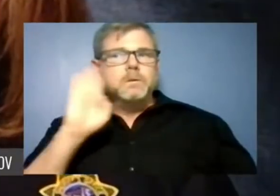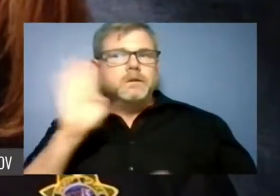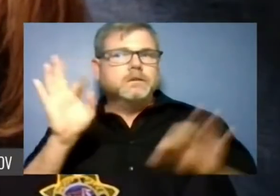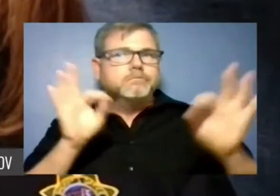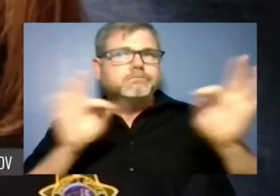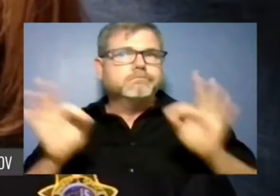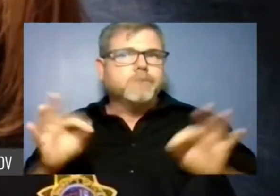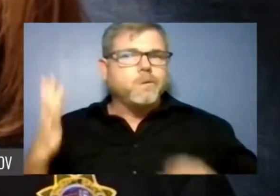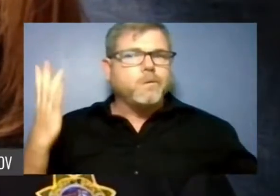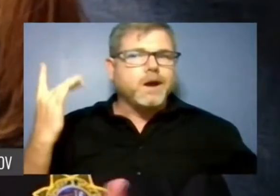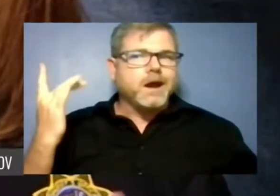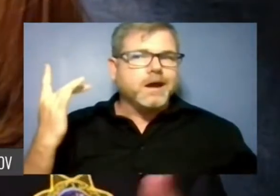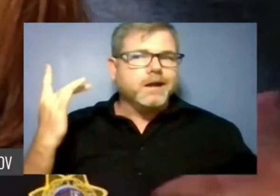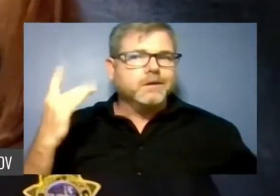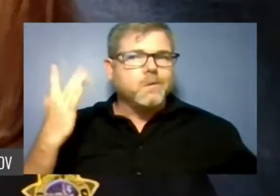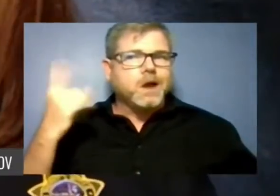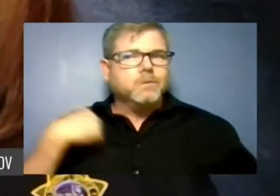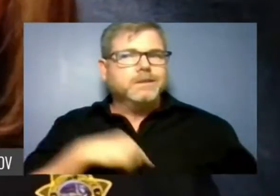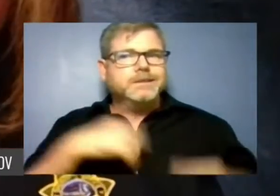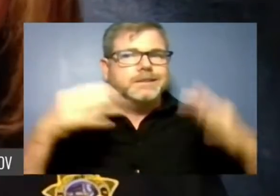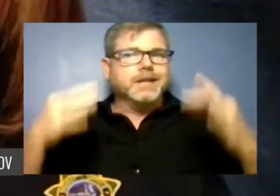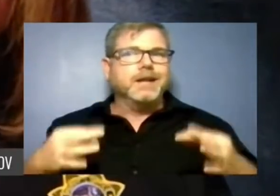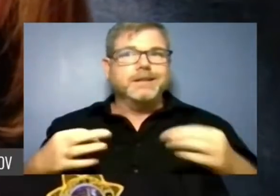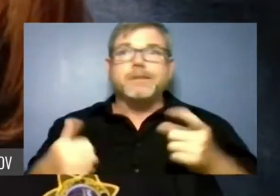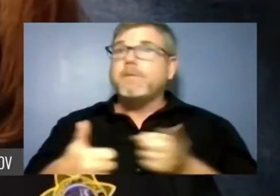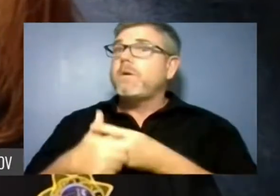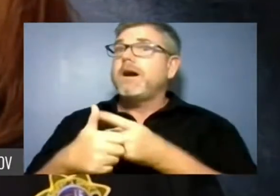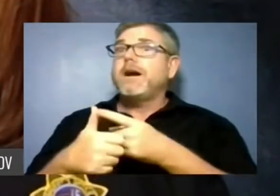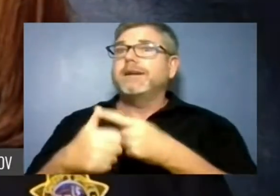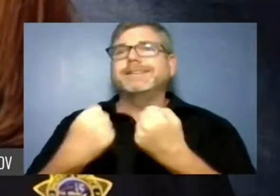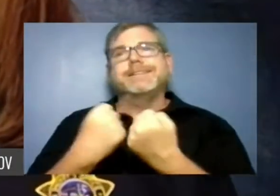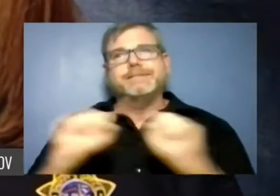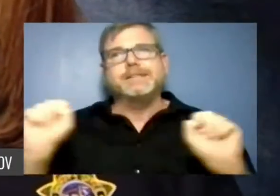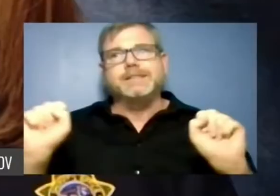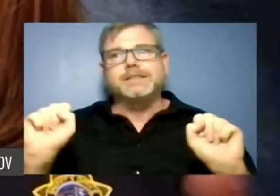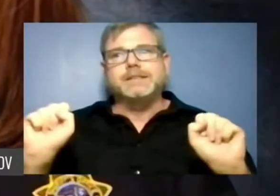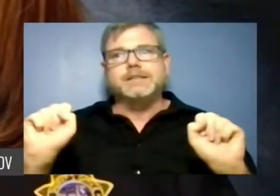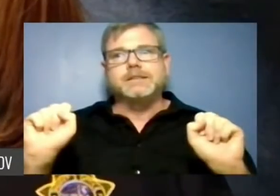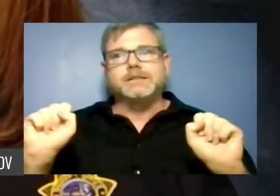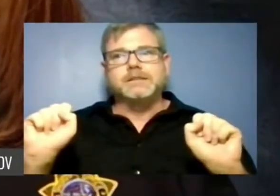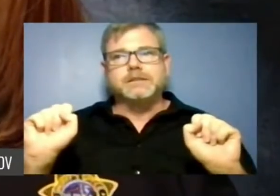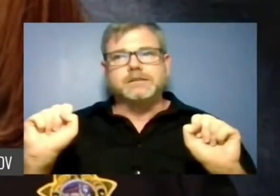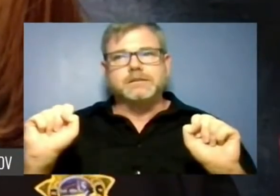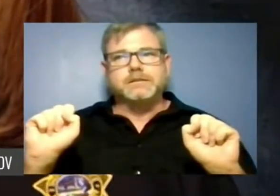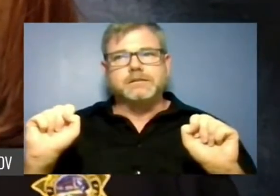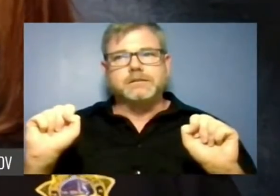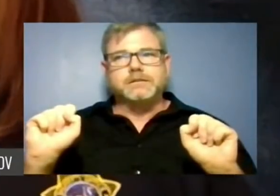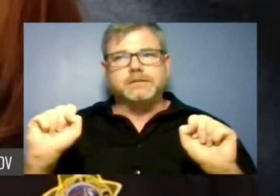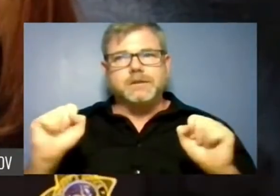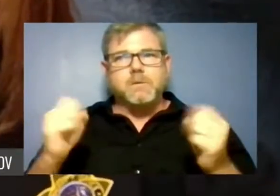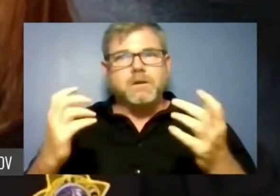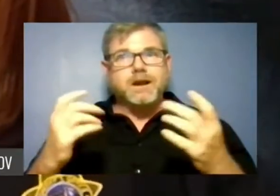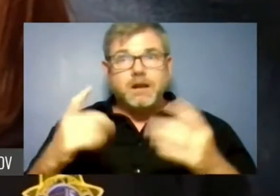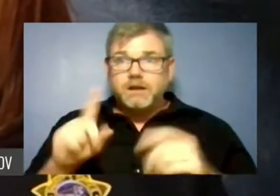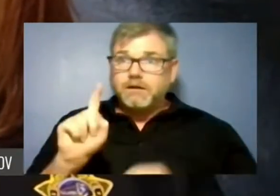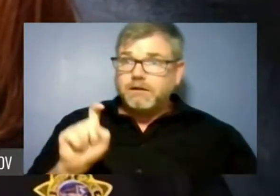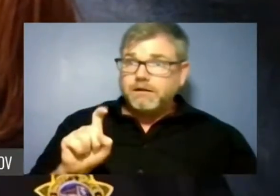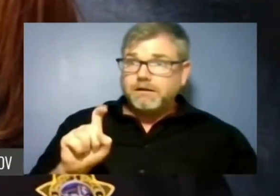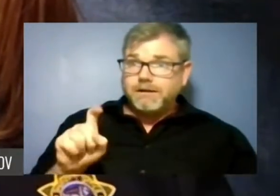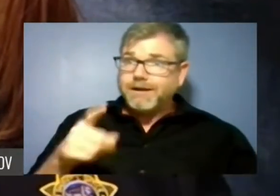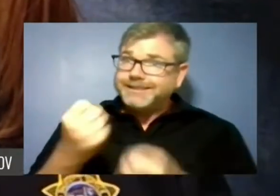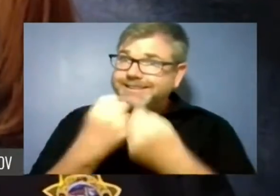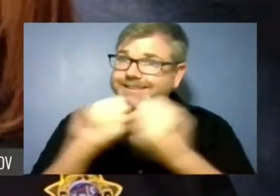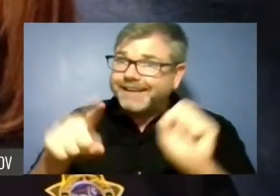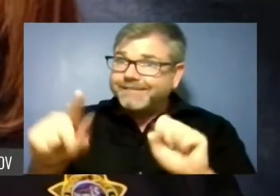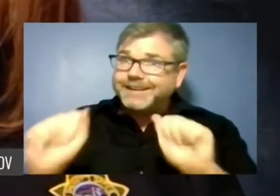safety. Primarily, are we able to get you back to that area safely? And then once we have you back there, are we able to get you out if